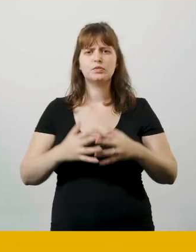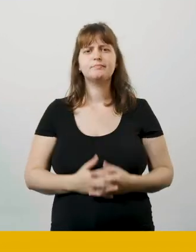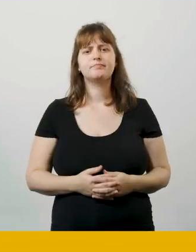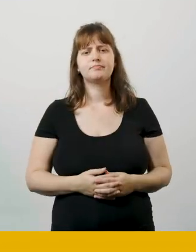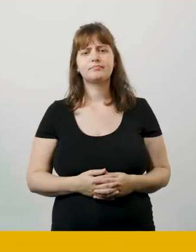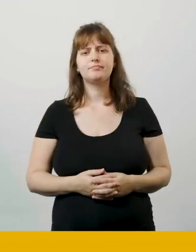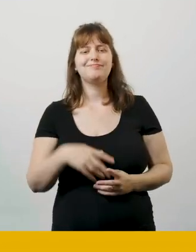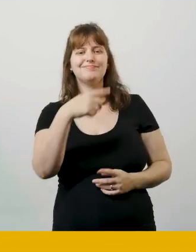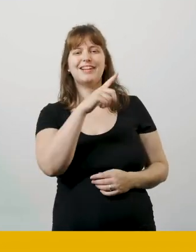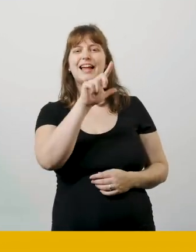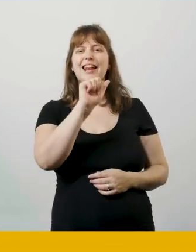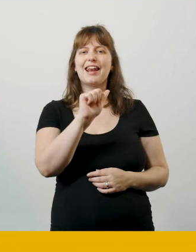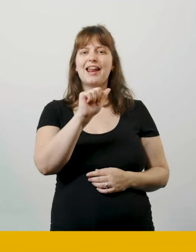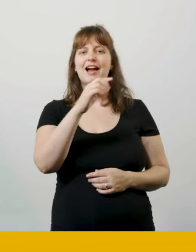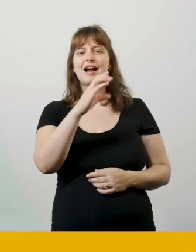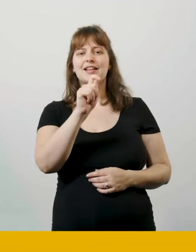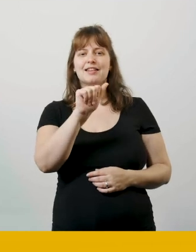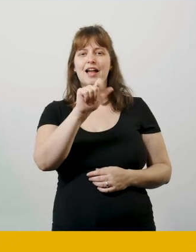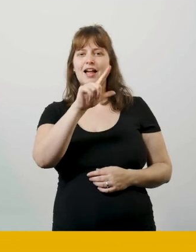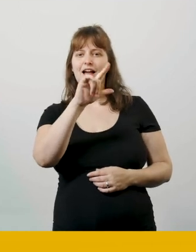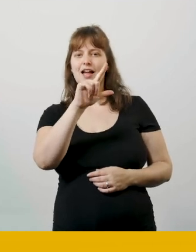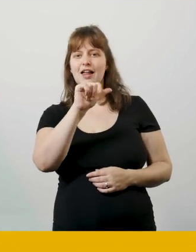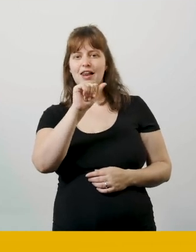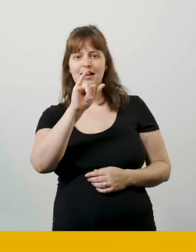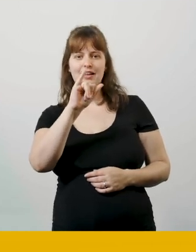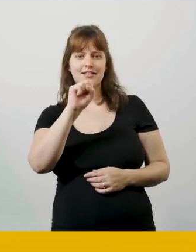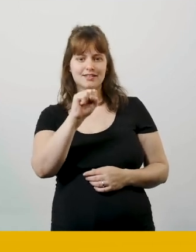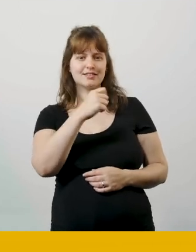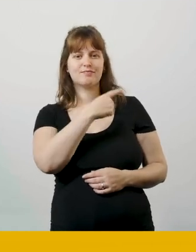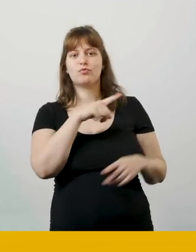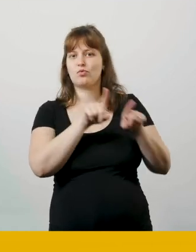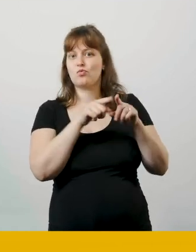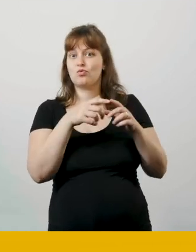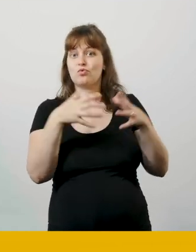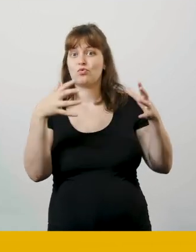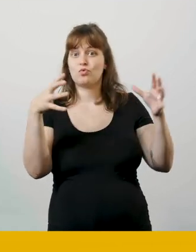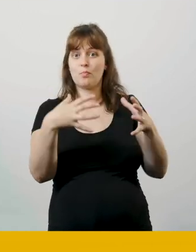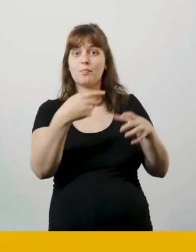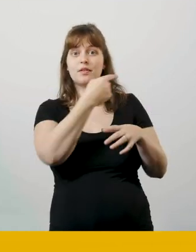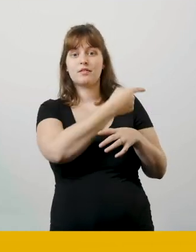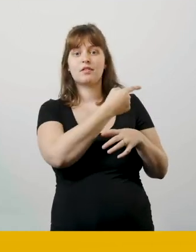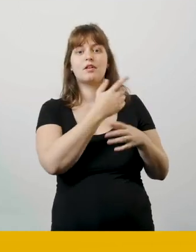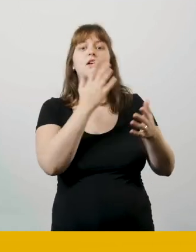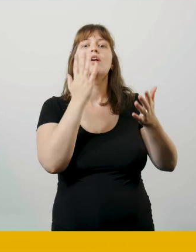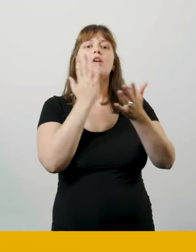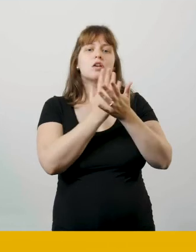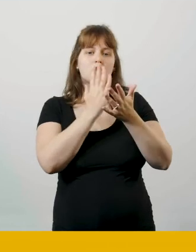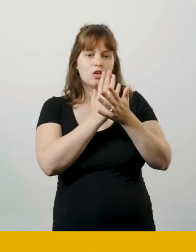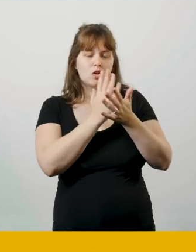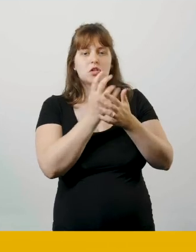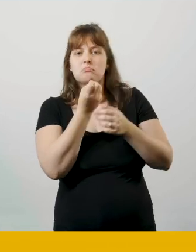Lactalis, again, quite a big group, decided to take the approach of design for all on a